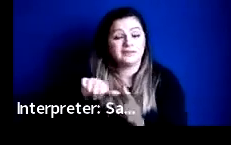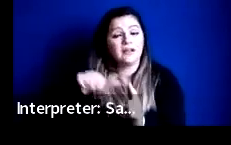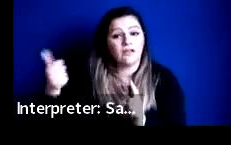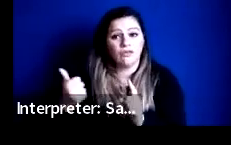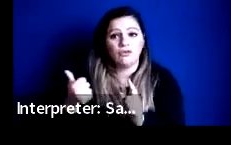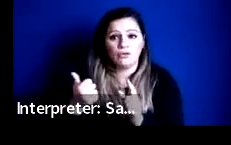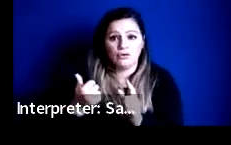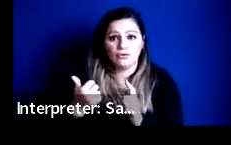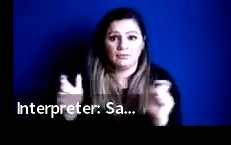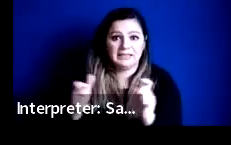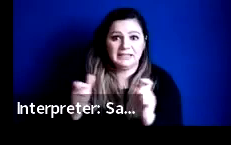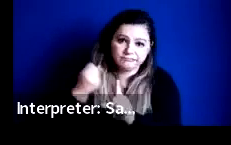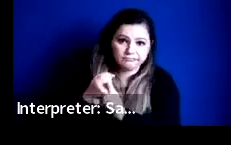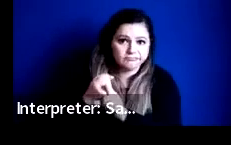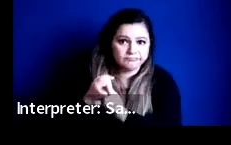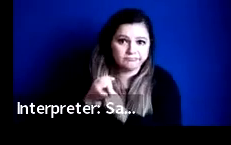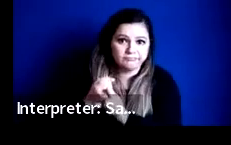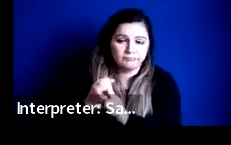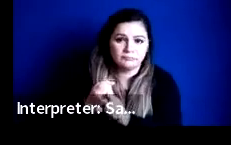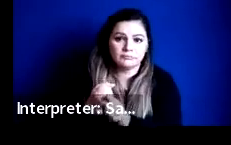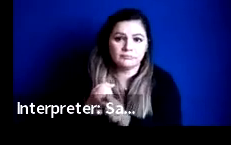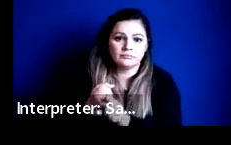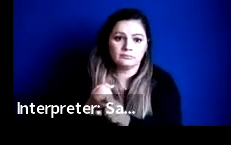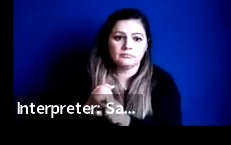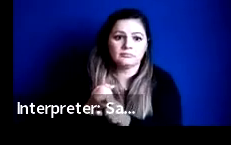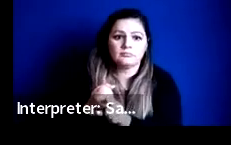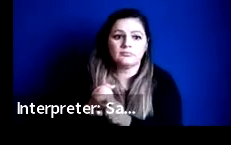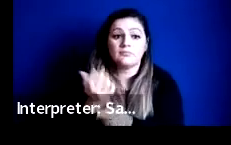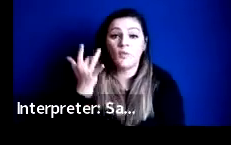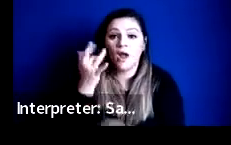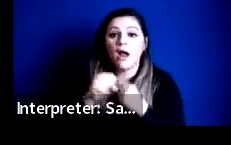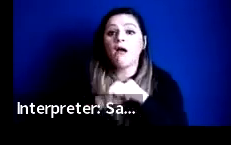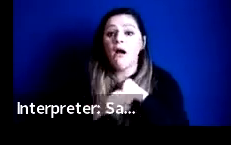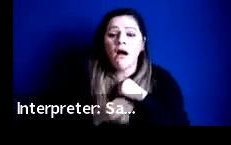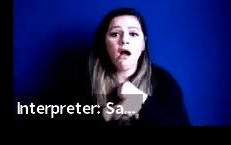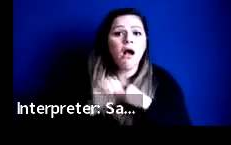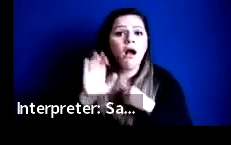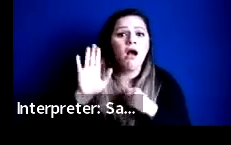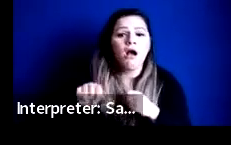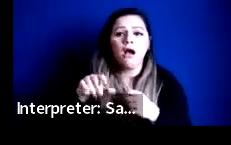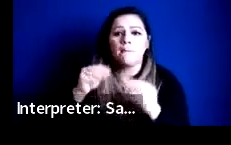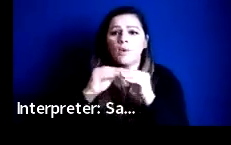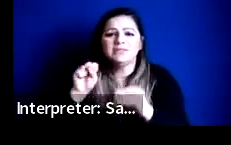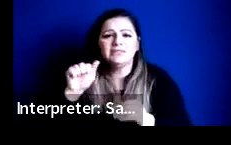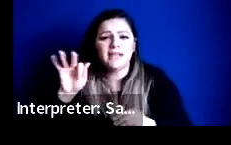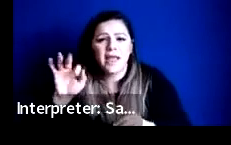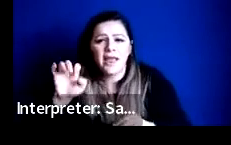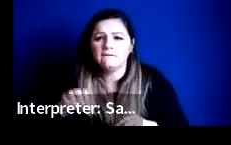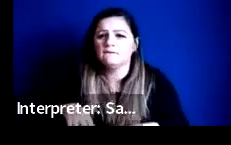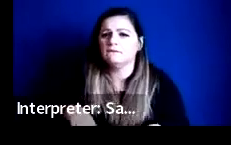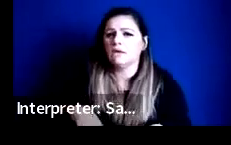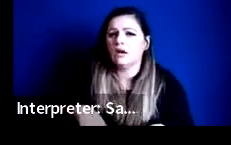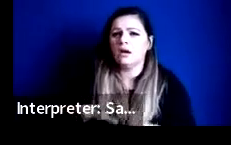where OxyContin was marketed as less addictive, it was going to be safe. It was very much